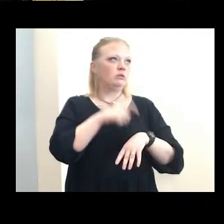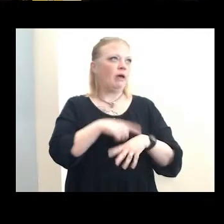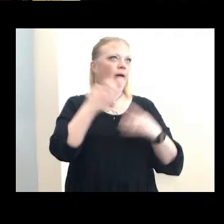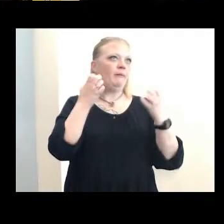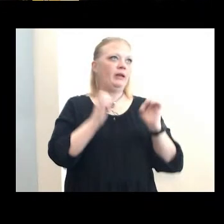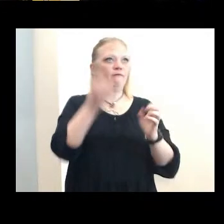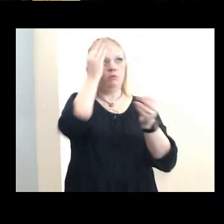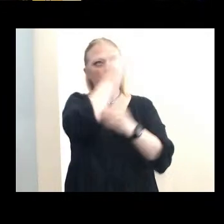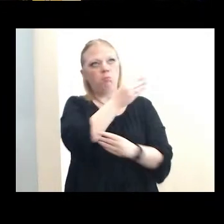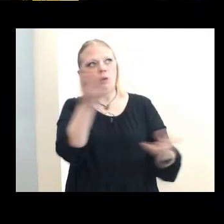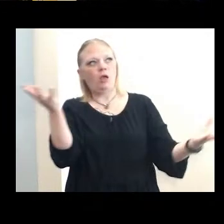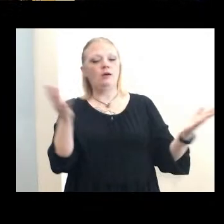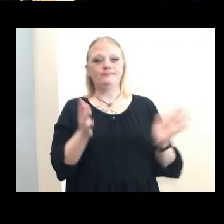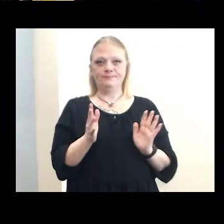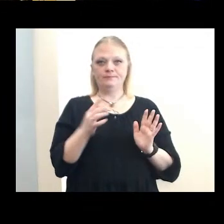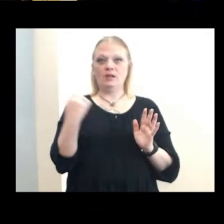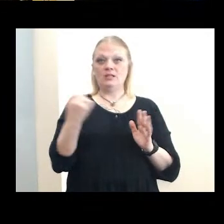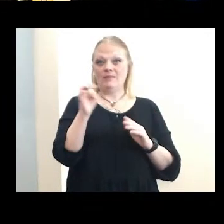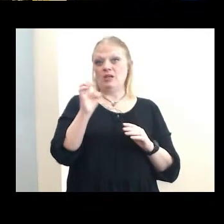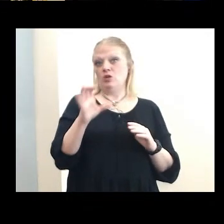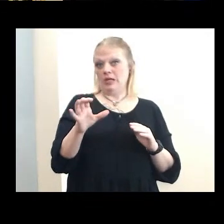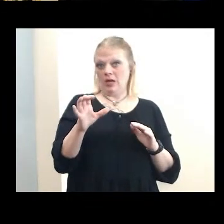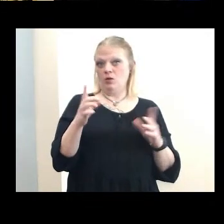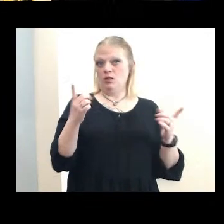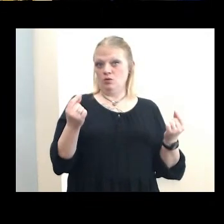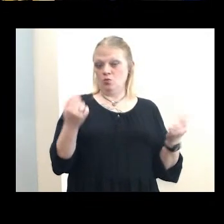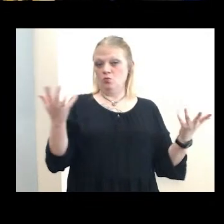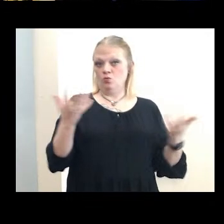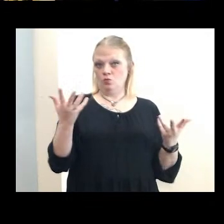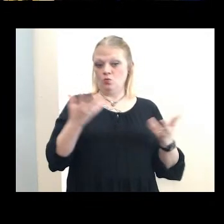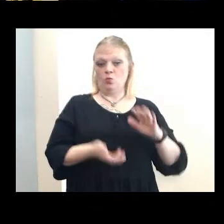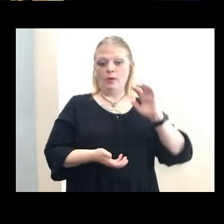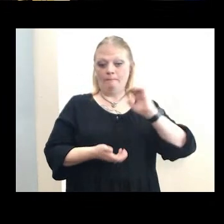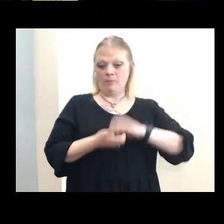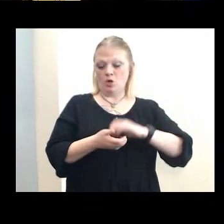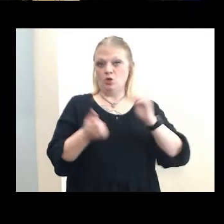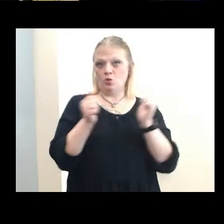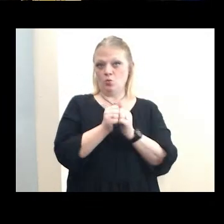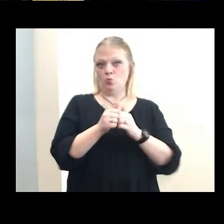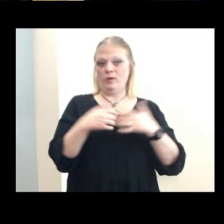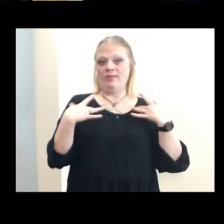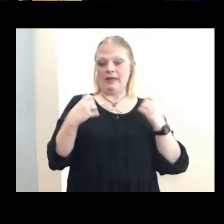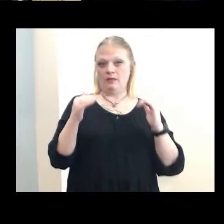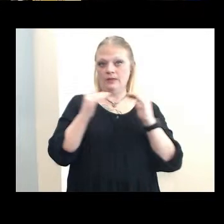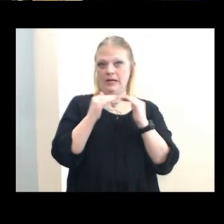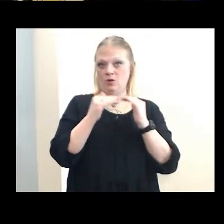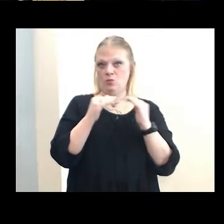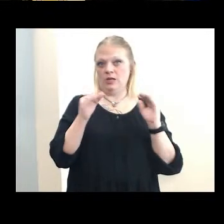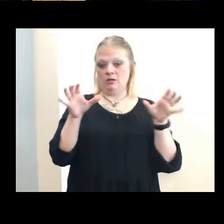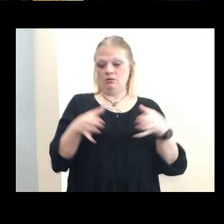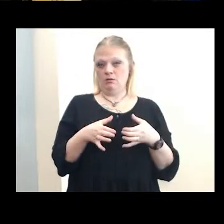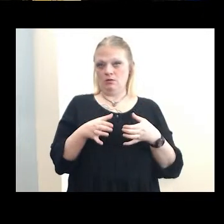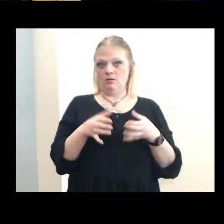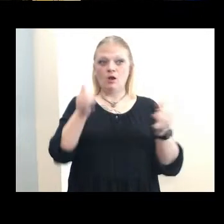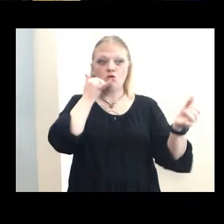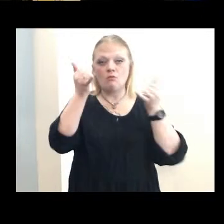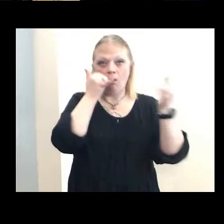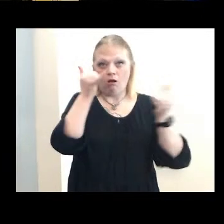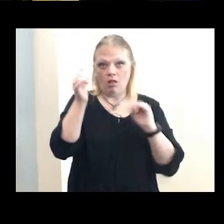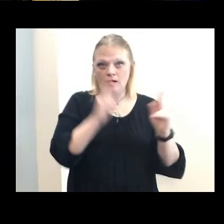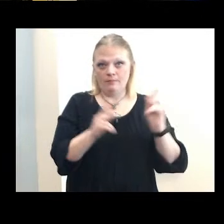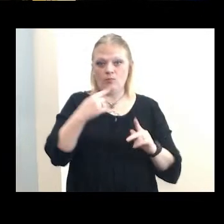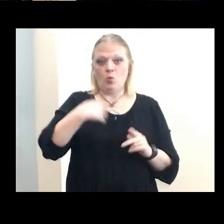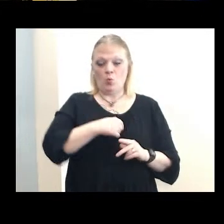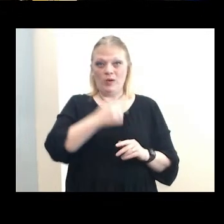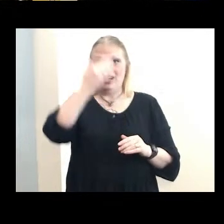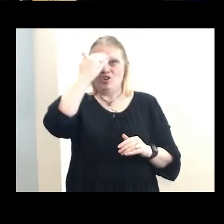will let you know something Erie County is done. We partnered with our local health equity task force, who are calling individuals that we